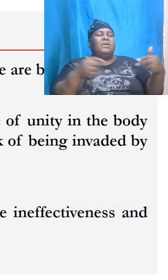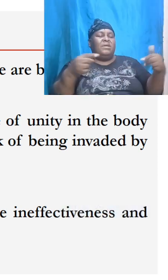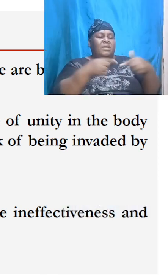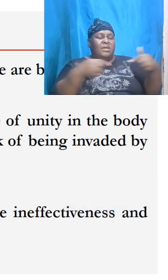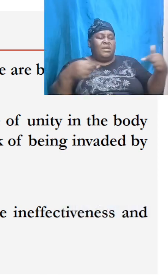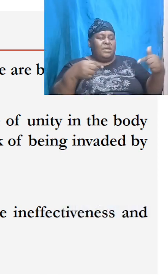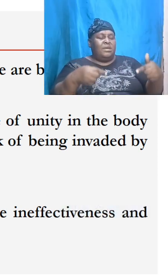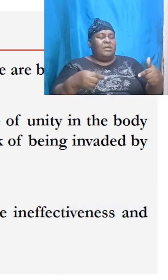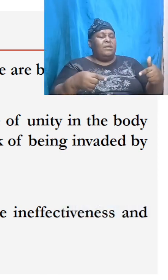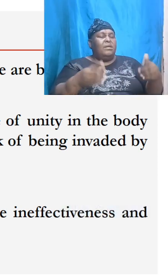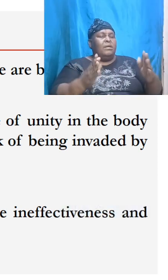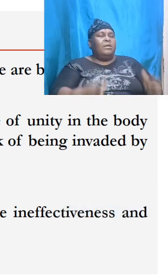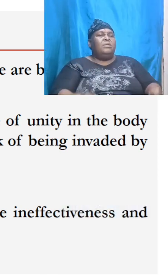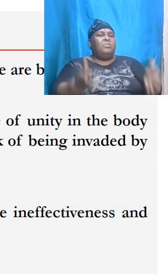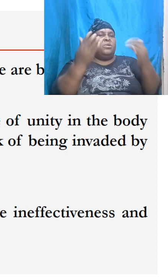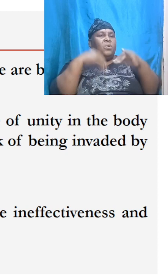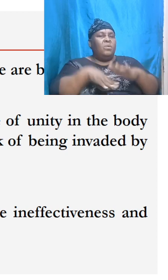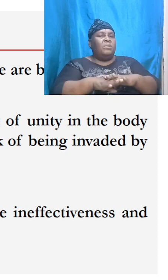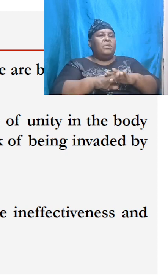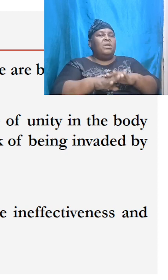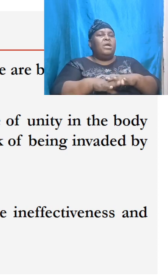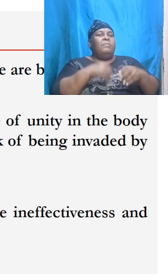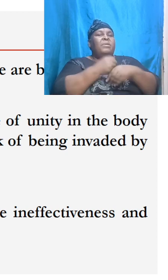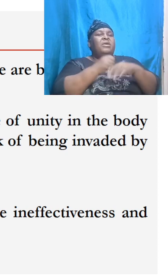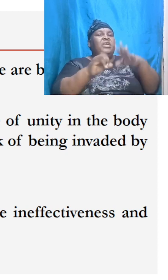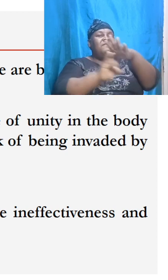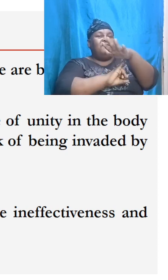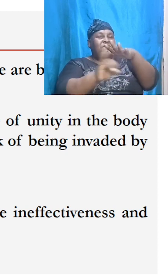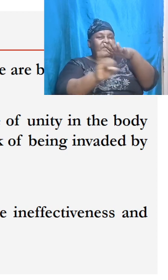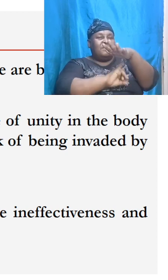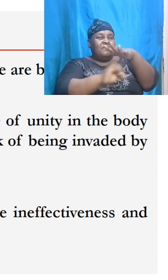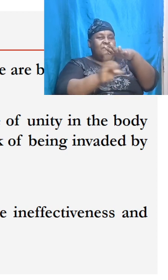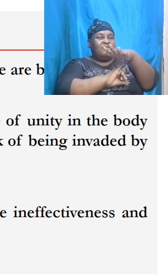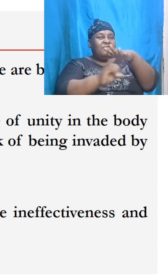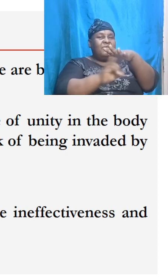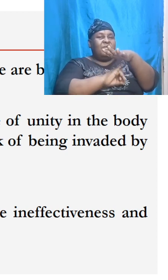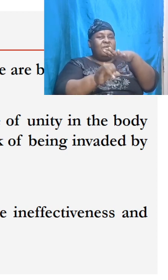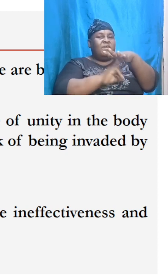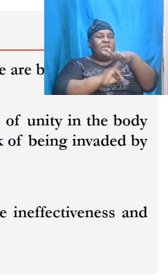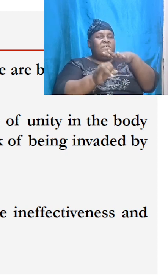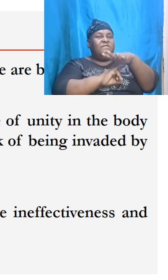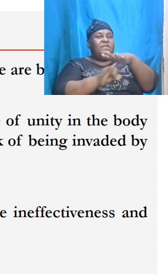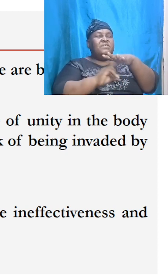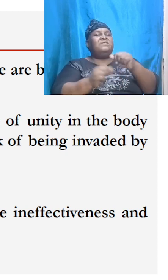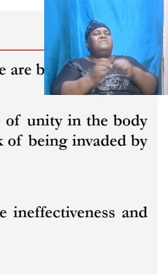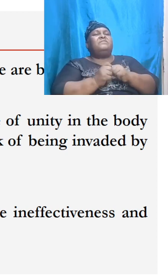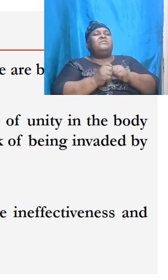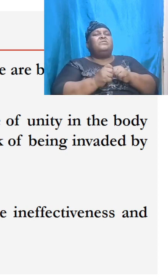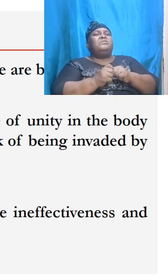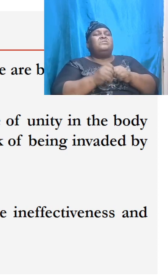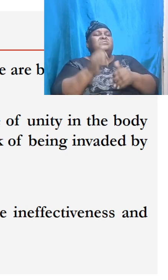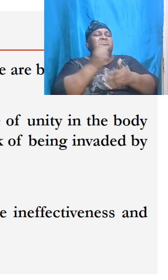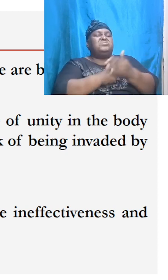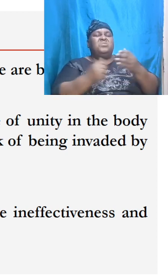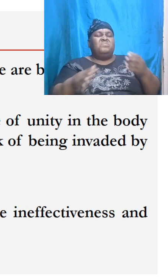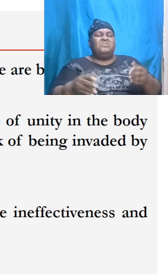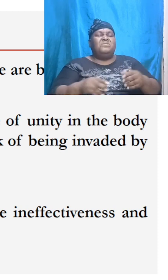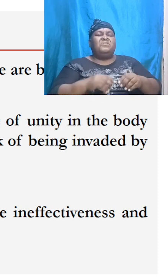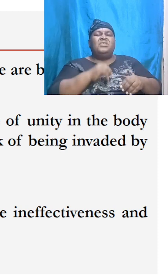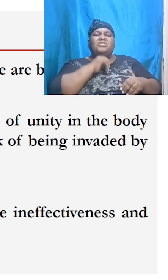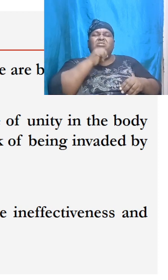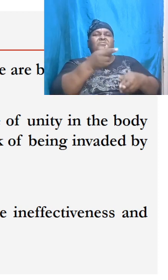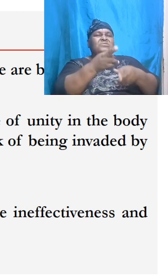ineffectiveness and destruction when we are not united. So there are some things that we will never get. There are some things that we will never